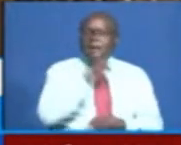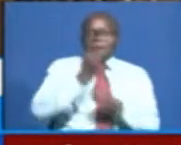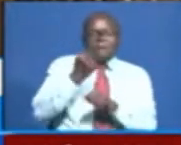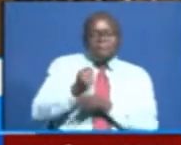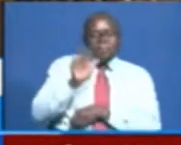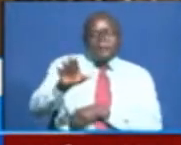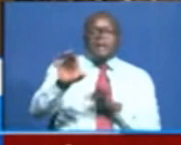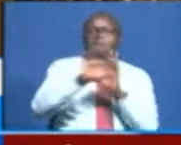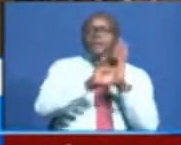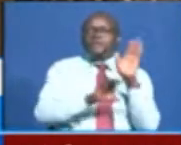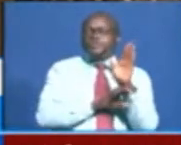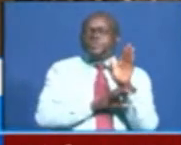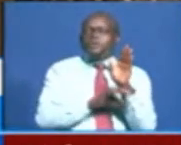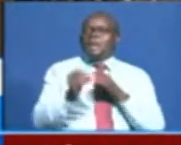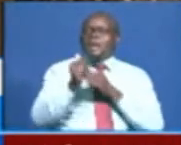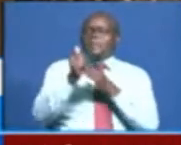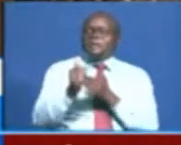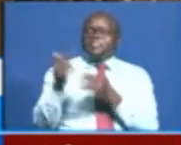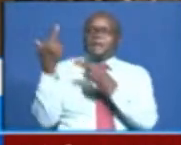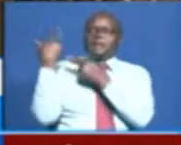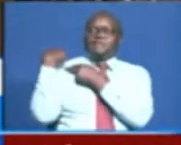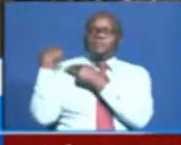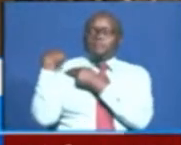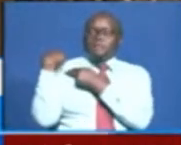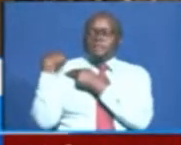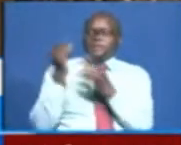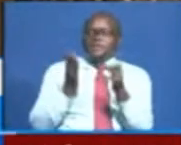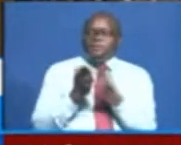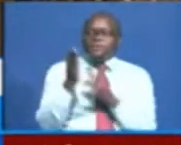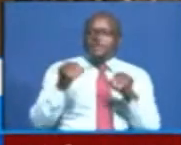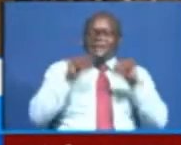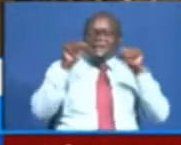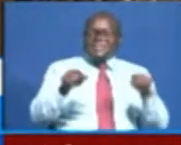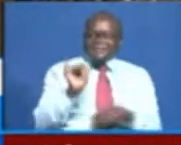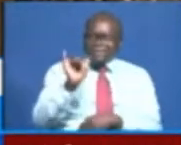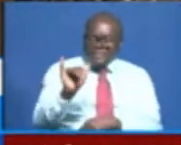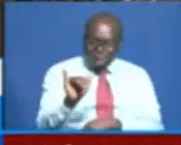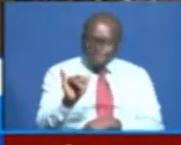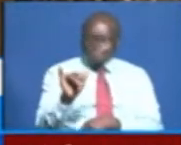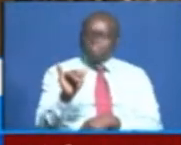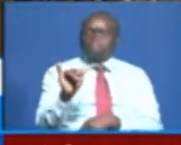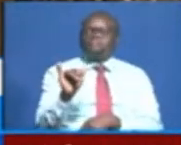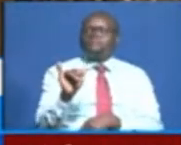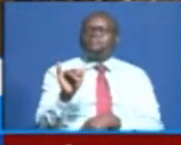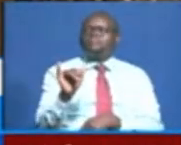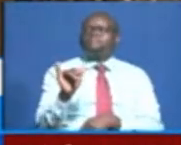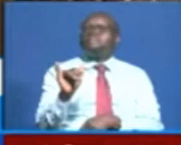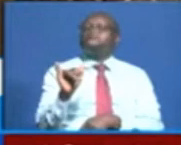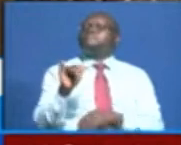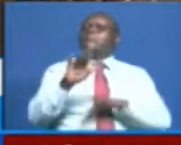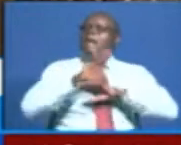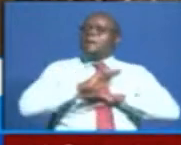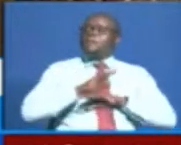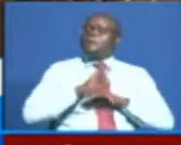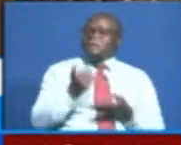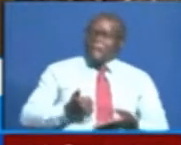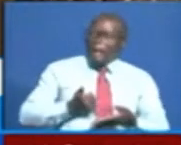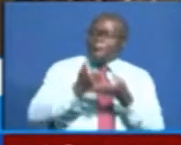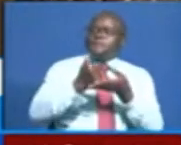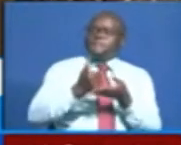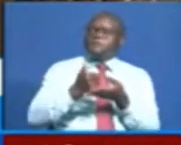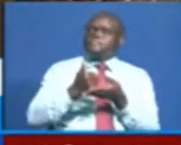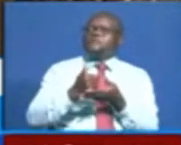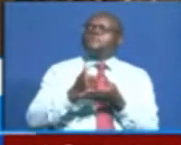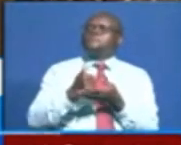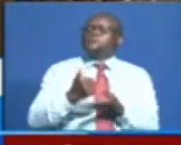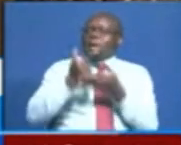constitutional and leadership responsibilities through systems that are predictable and adequately facilitated to enable